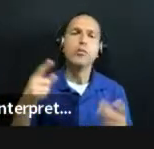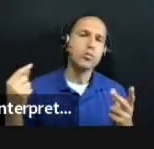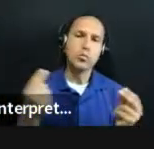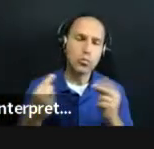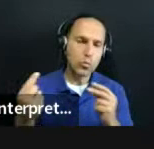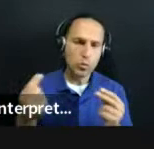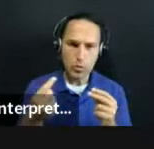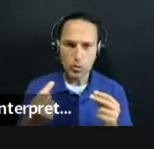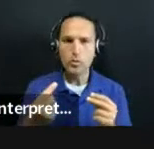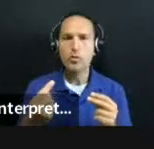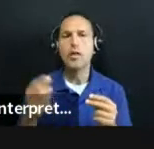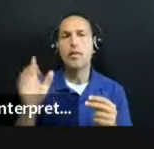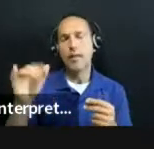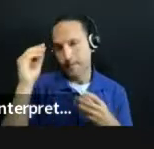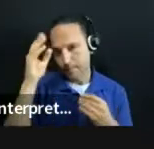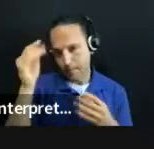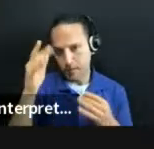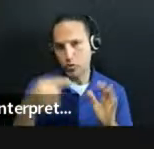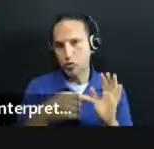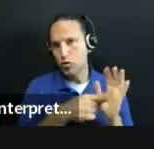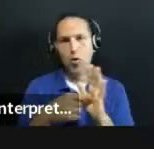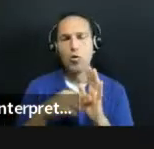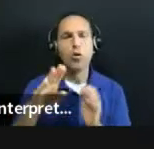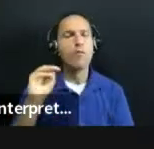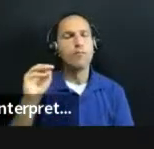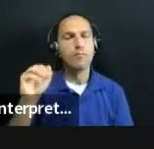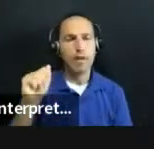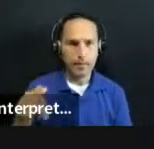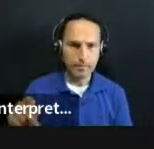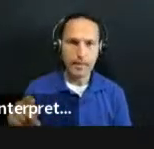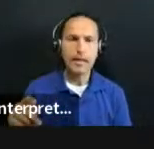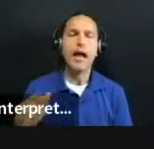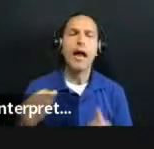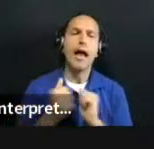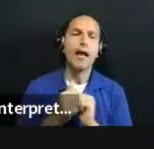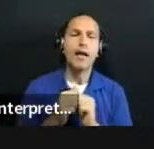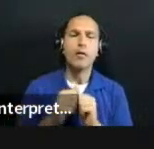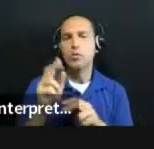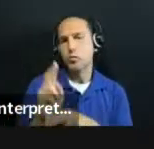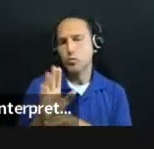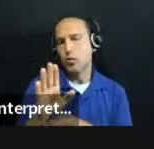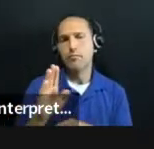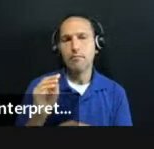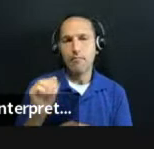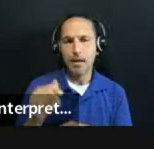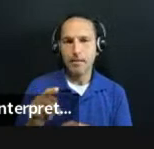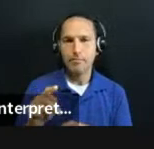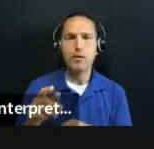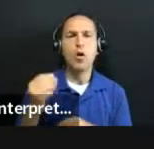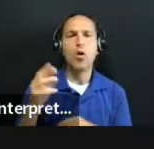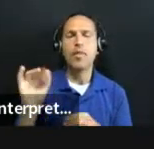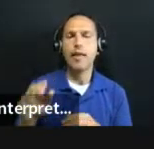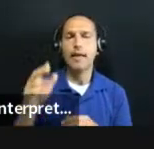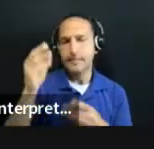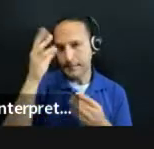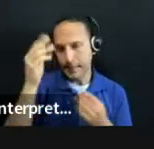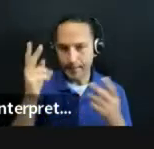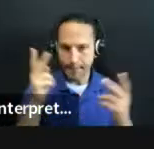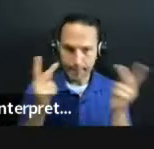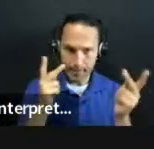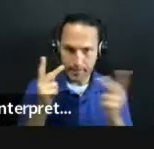or, the information conveyed through your map, or how to use your map, or data visualization?